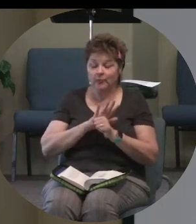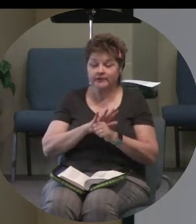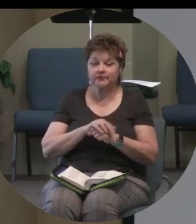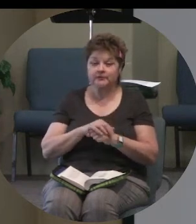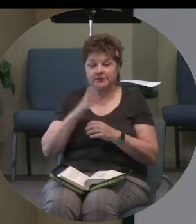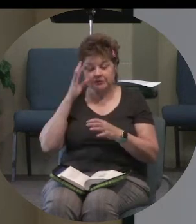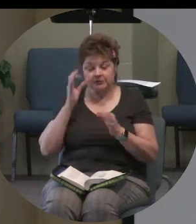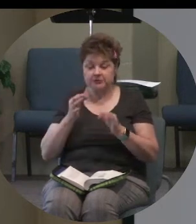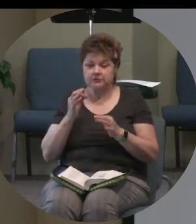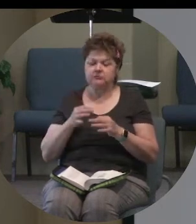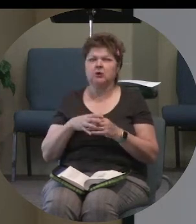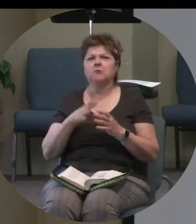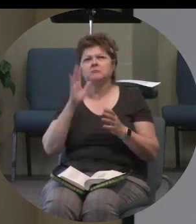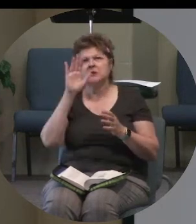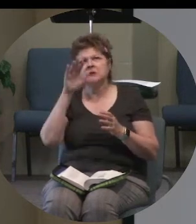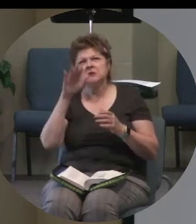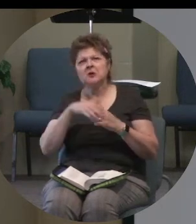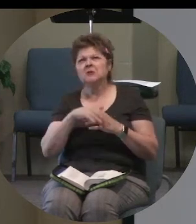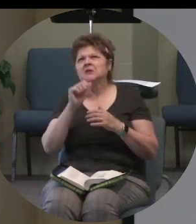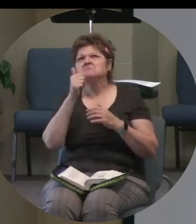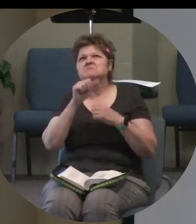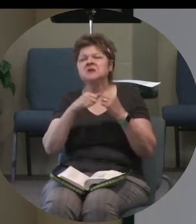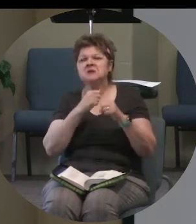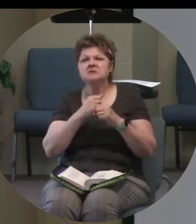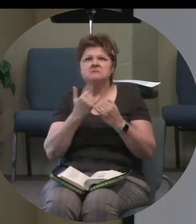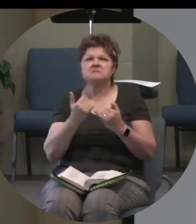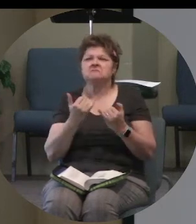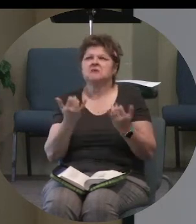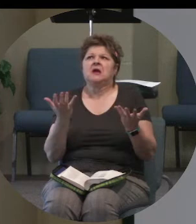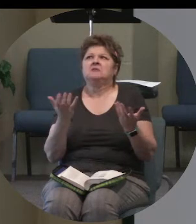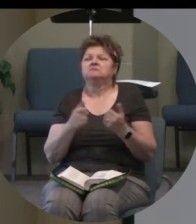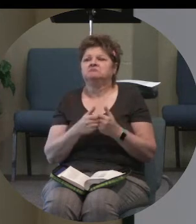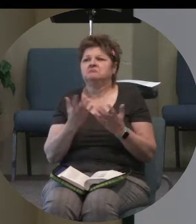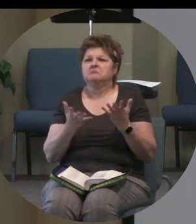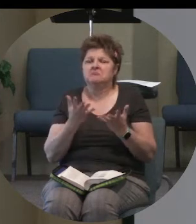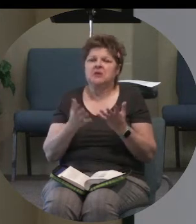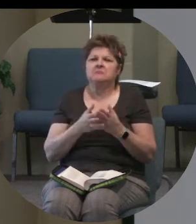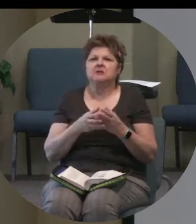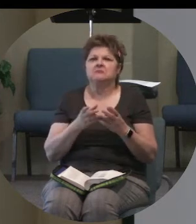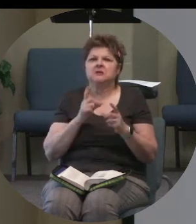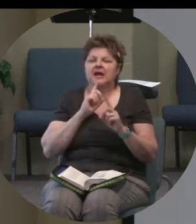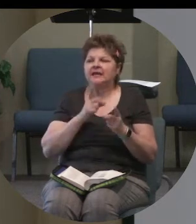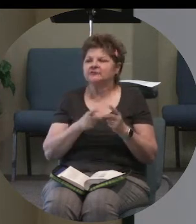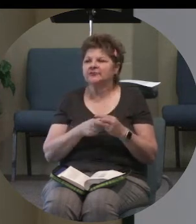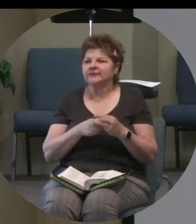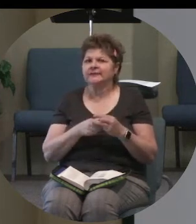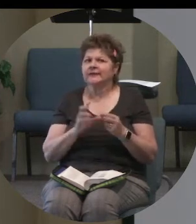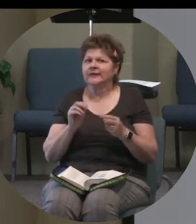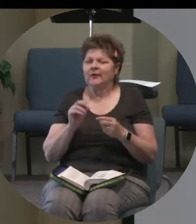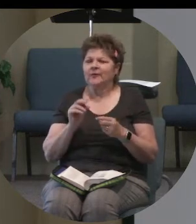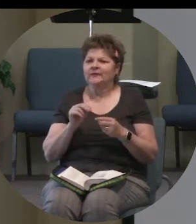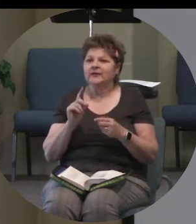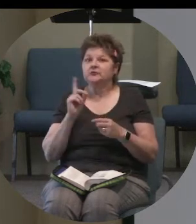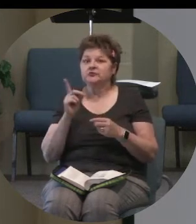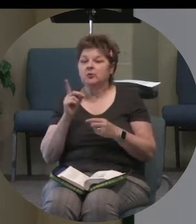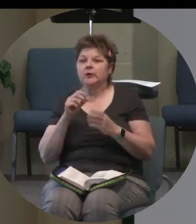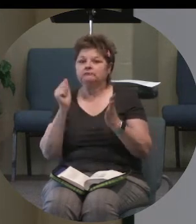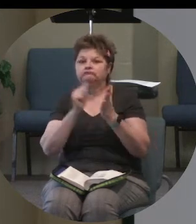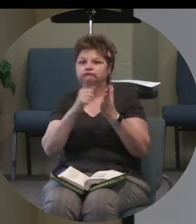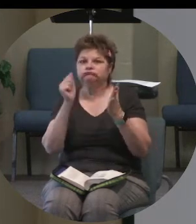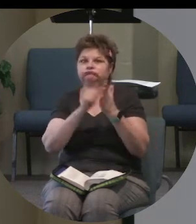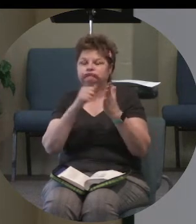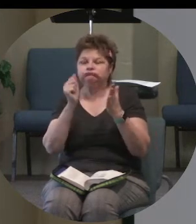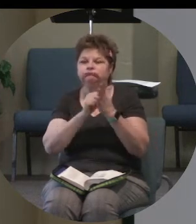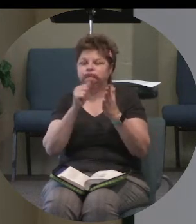know, sometime in the next 10 years would be a nice answer. There's somebody knocking on his door, probably building siege mounds around his